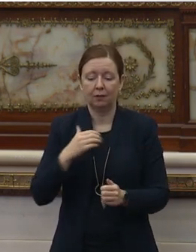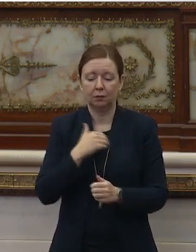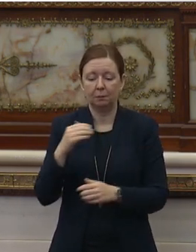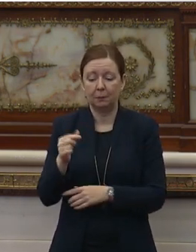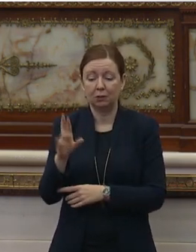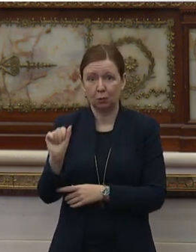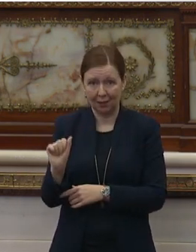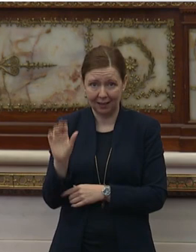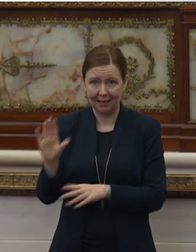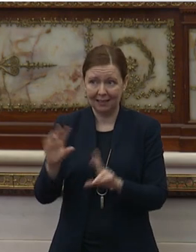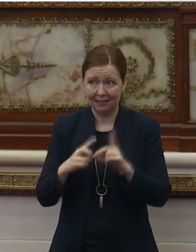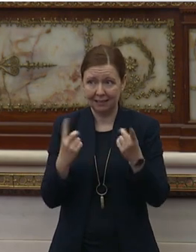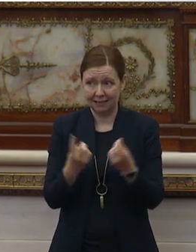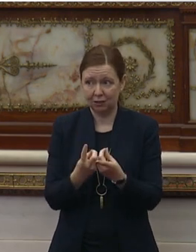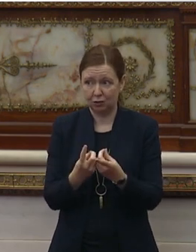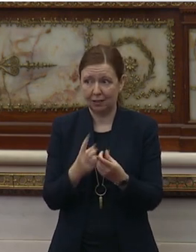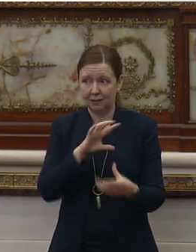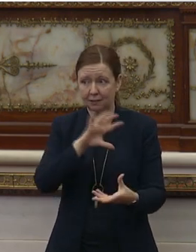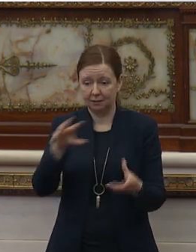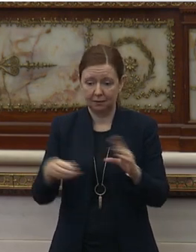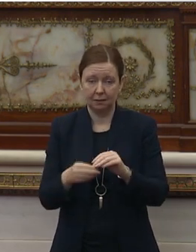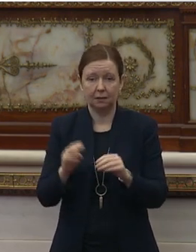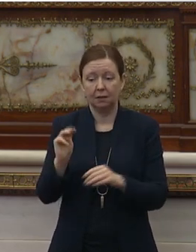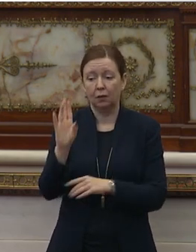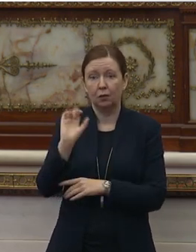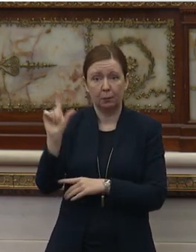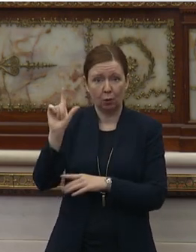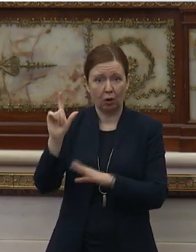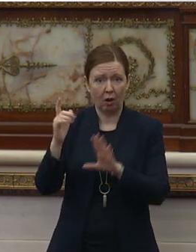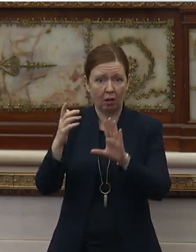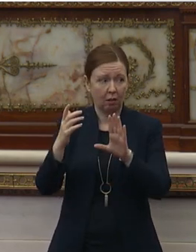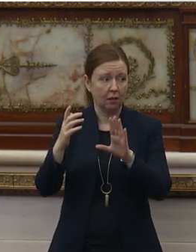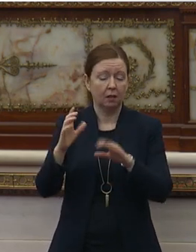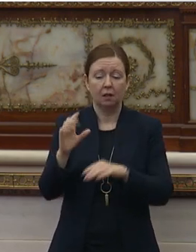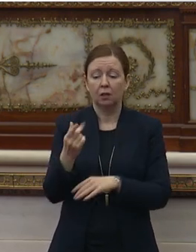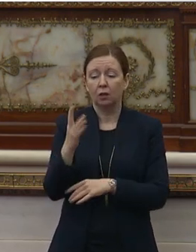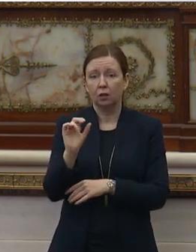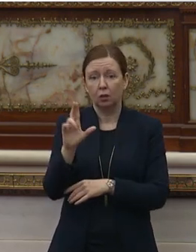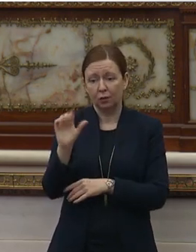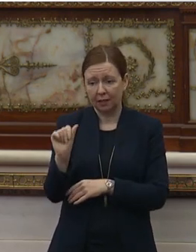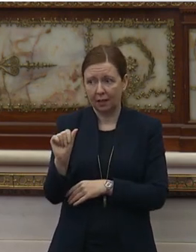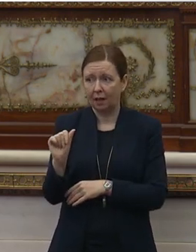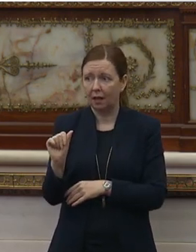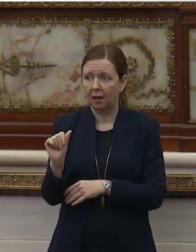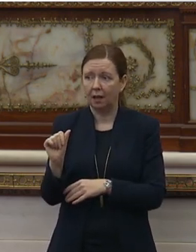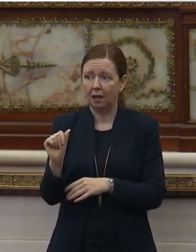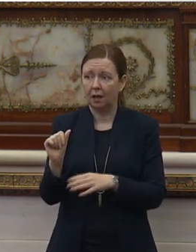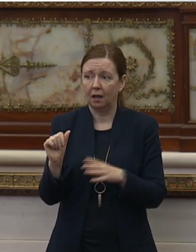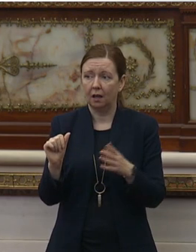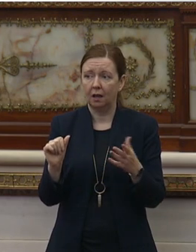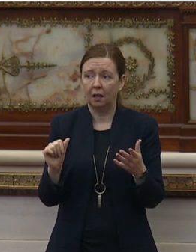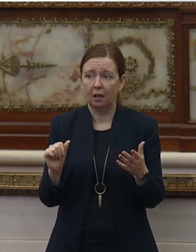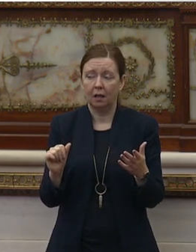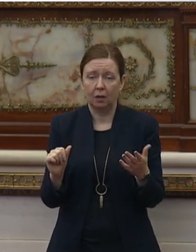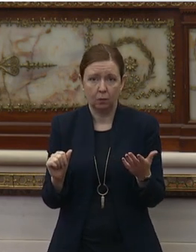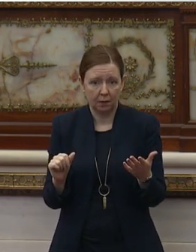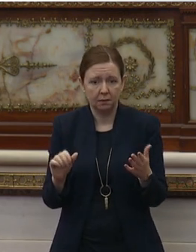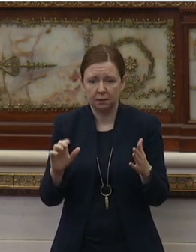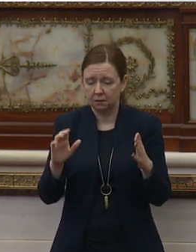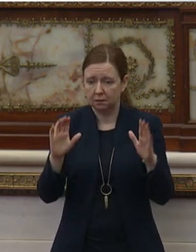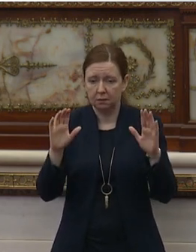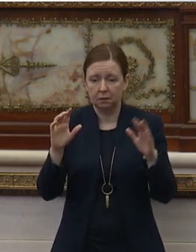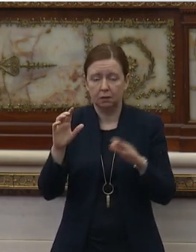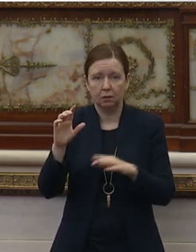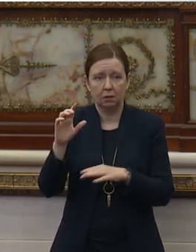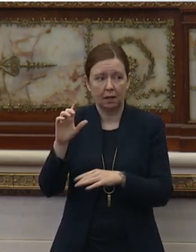whose district encompasses the mural. Gloria Casares was just not a tremendous LGBTQ leader or